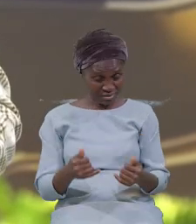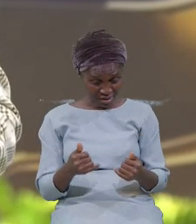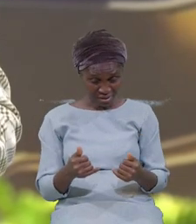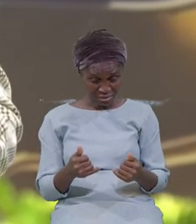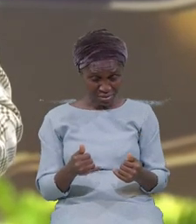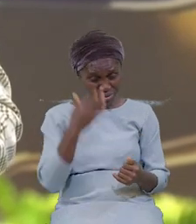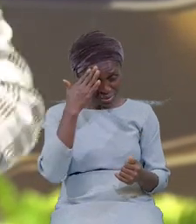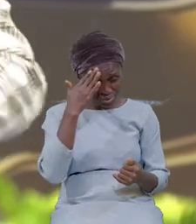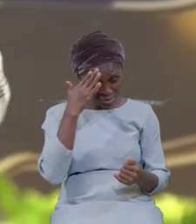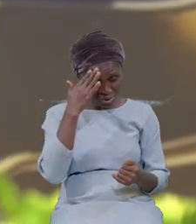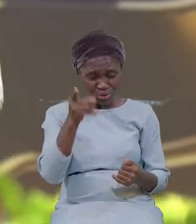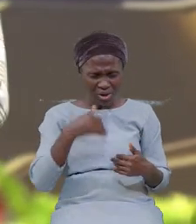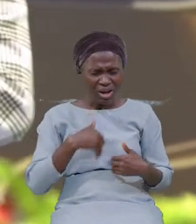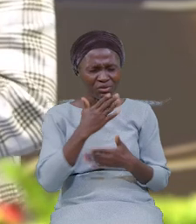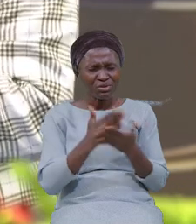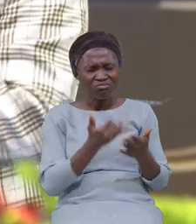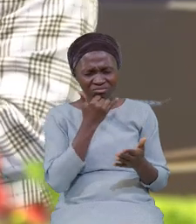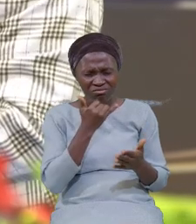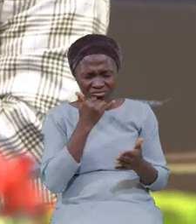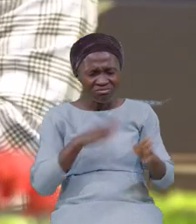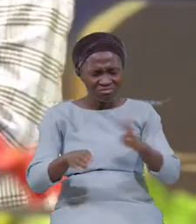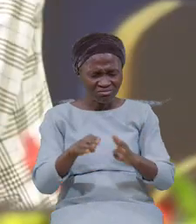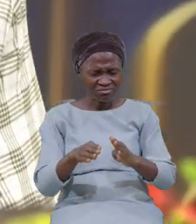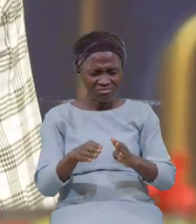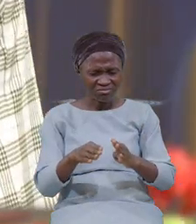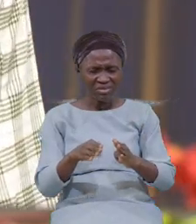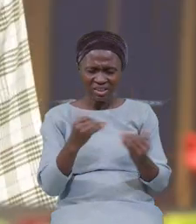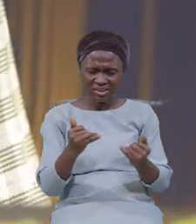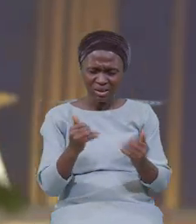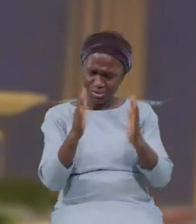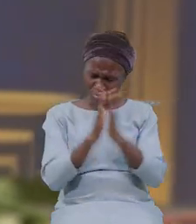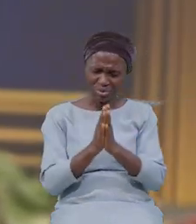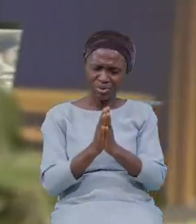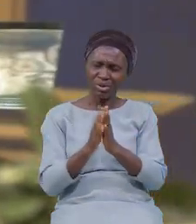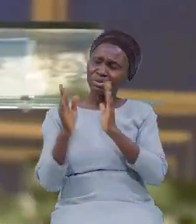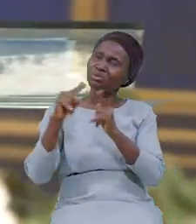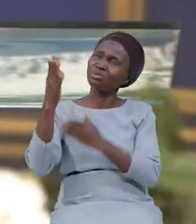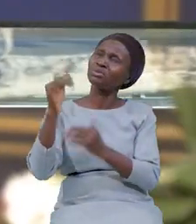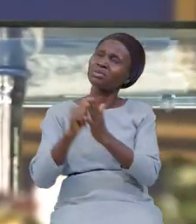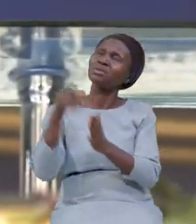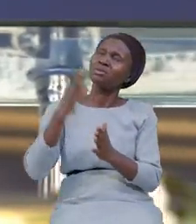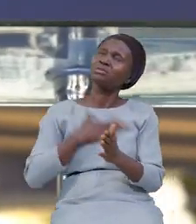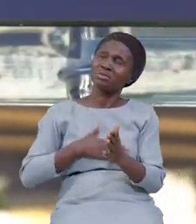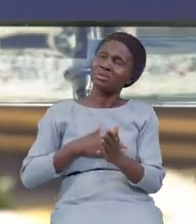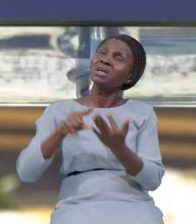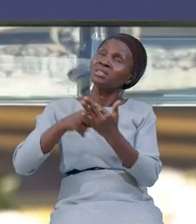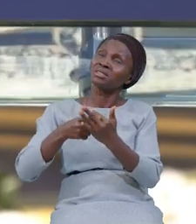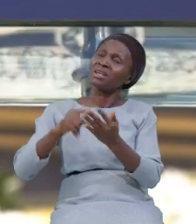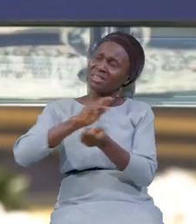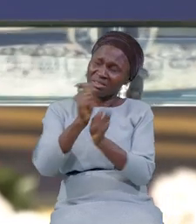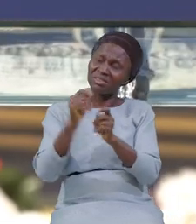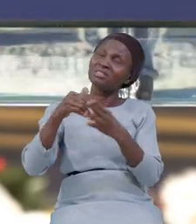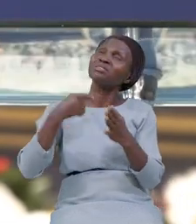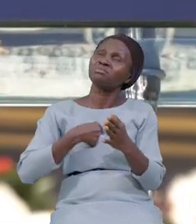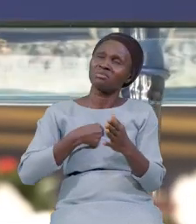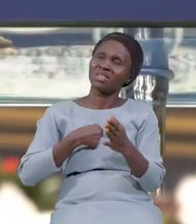change in me. Wherever you are, you just raise up your hand. I'll pray with you.